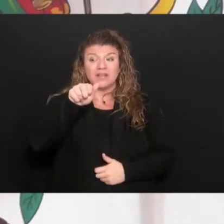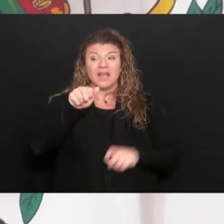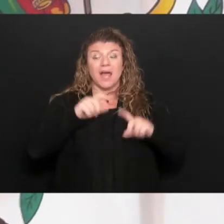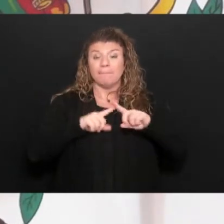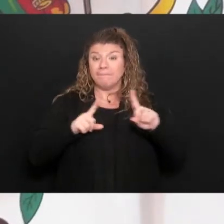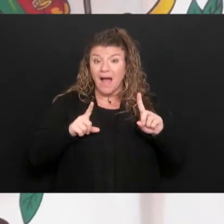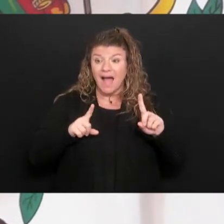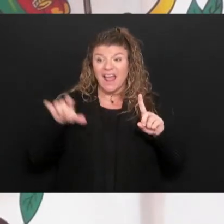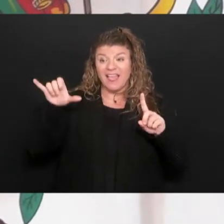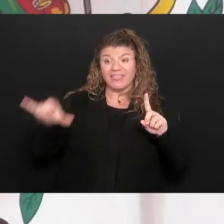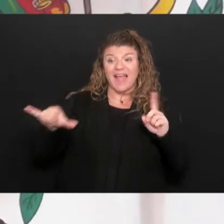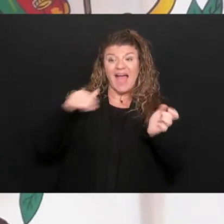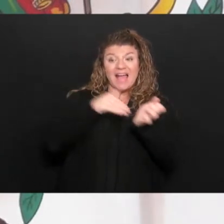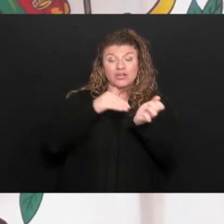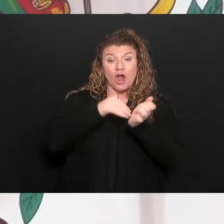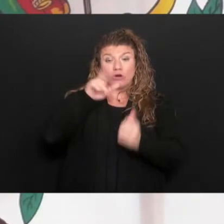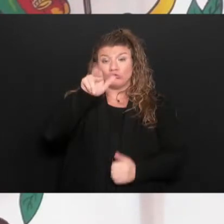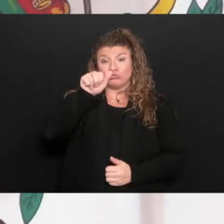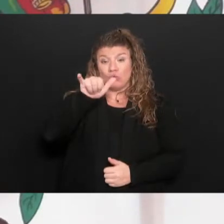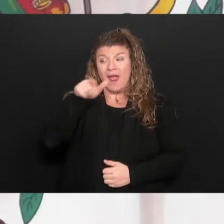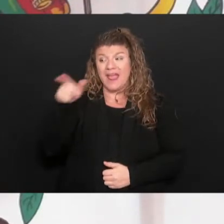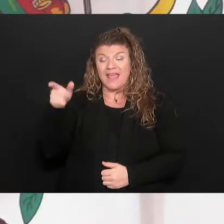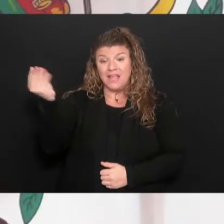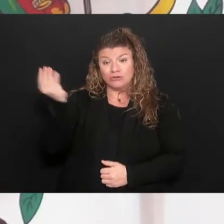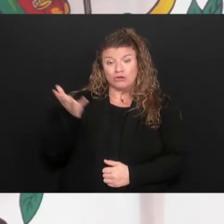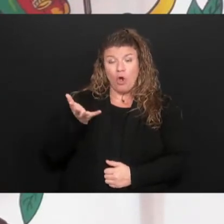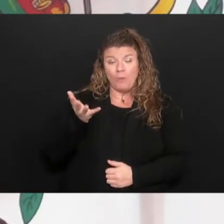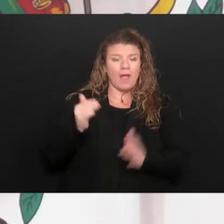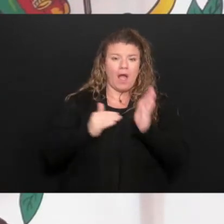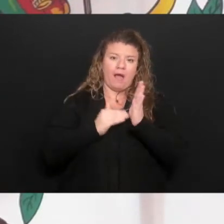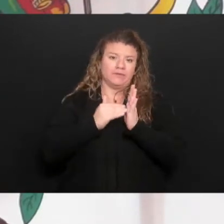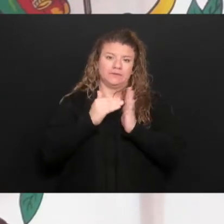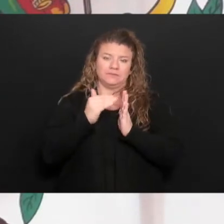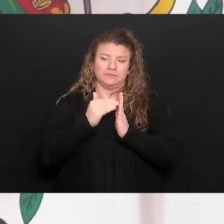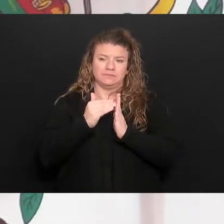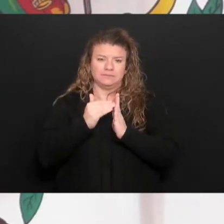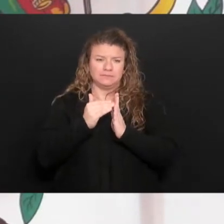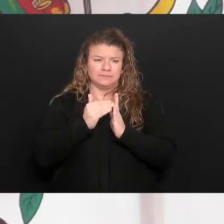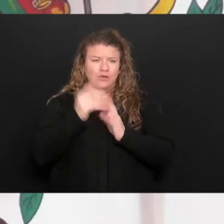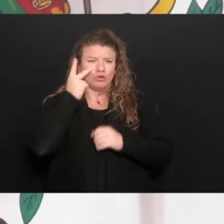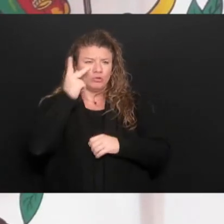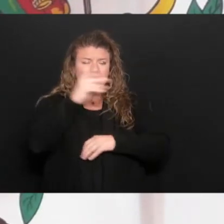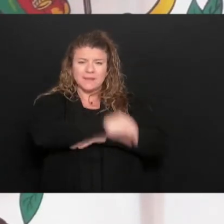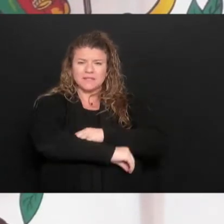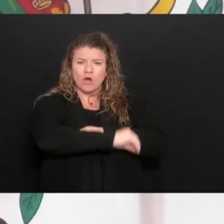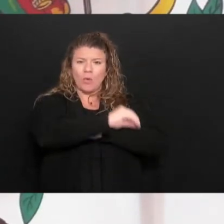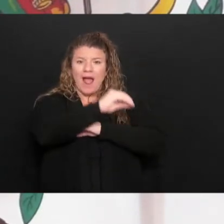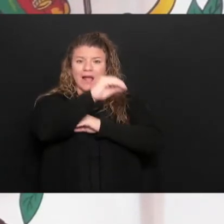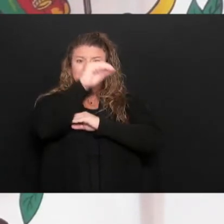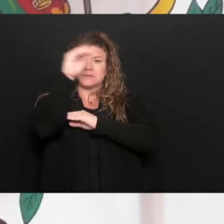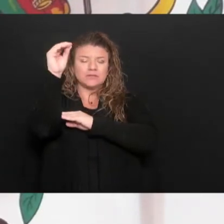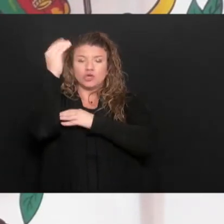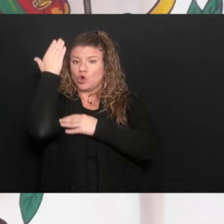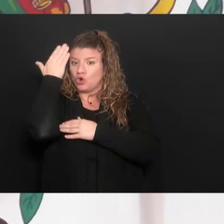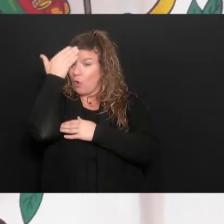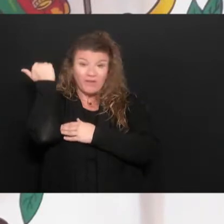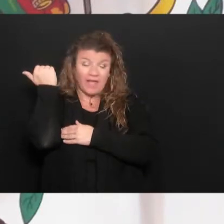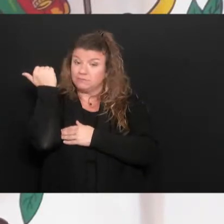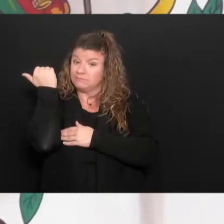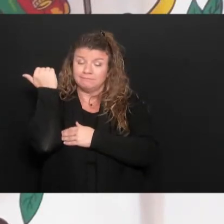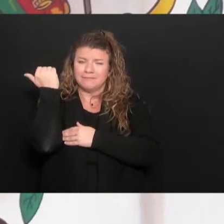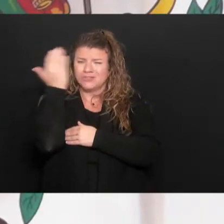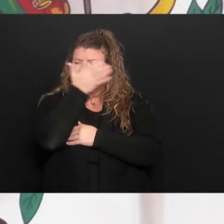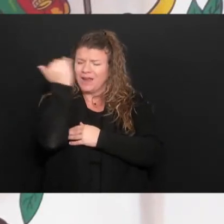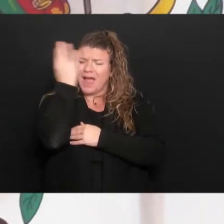Dr. Ray used to tell me all the time, he'd say, you see that sunrise? Don't forget it. Don't forget